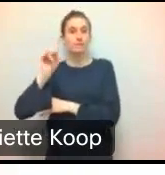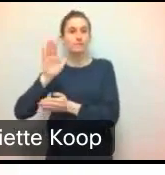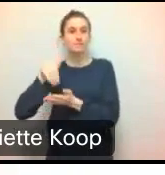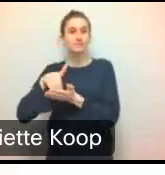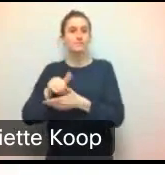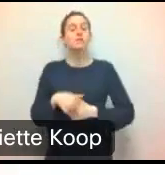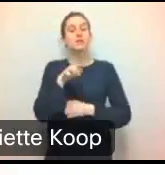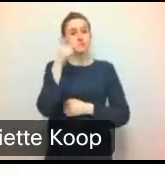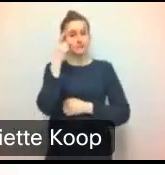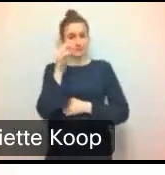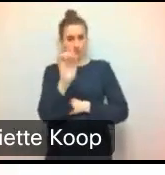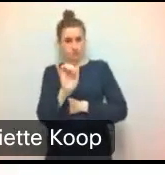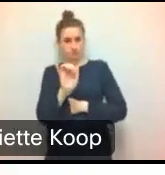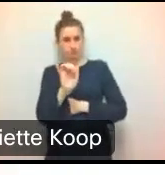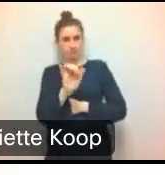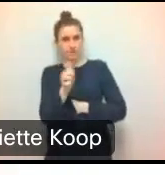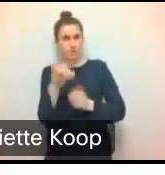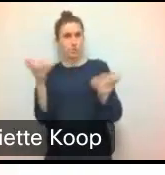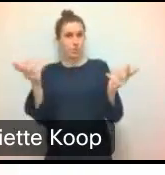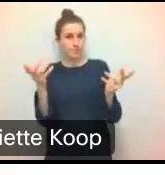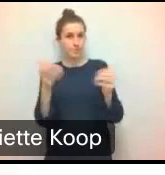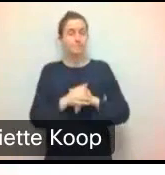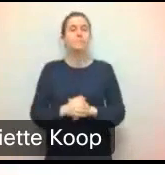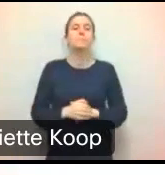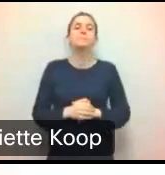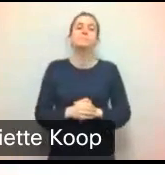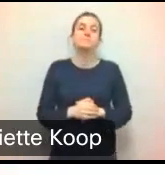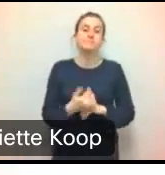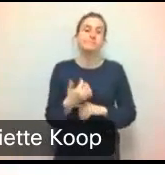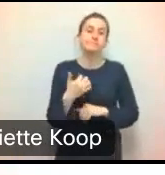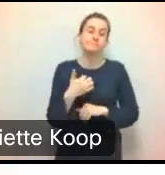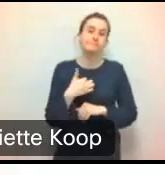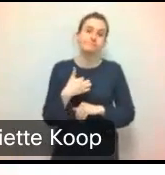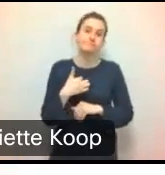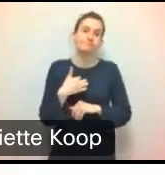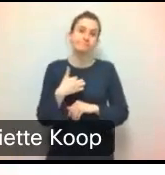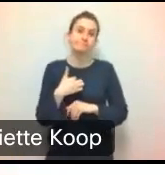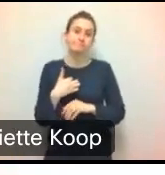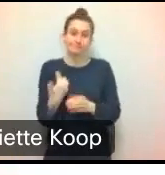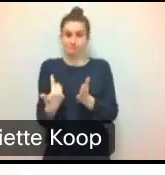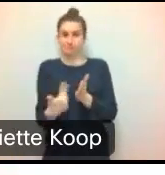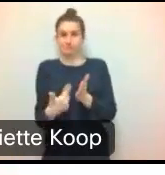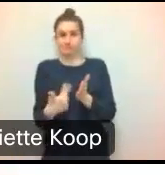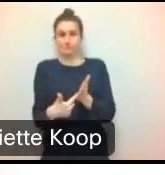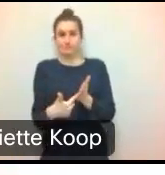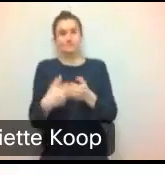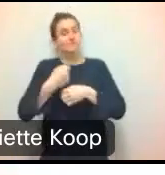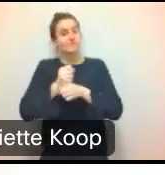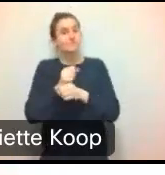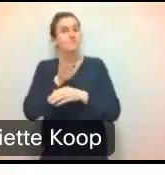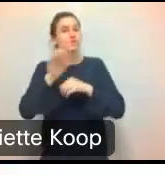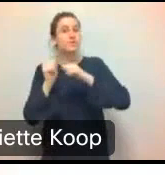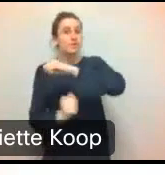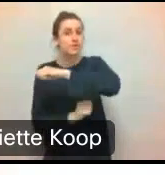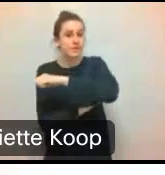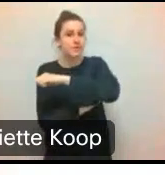what you're seeing here, I am also I talk about the Building Your Foundation universe, the